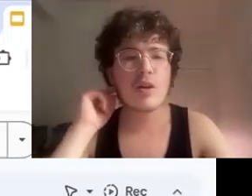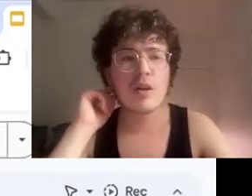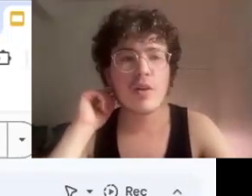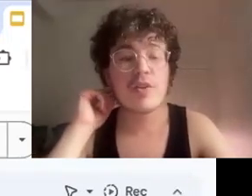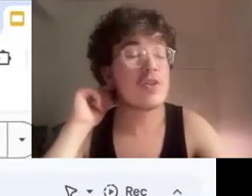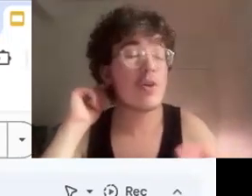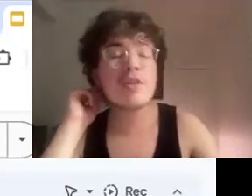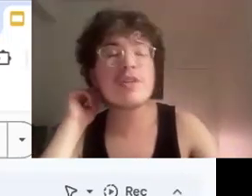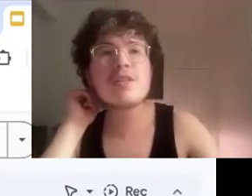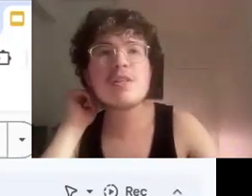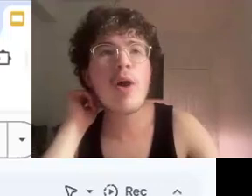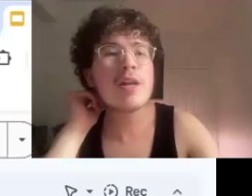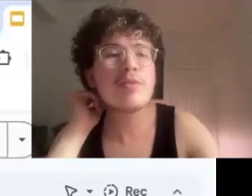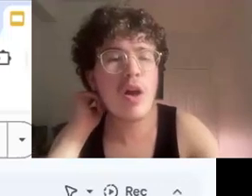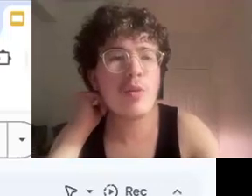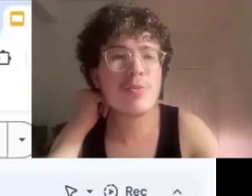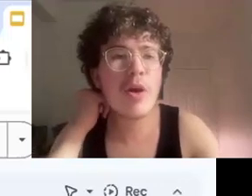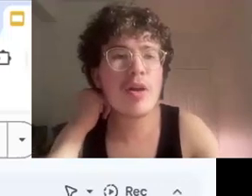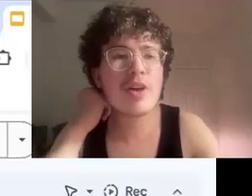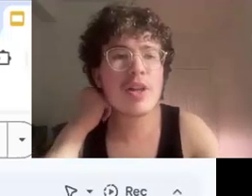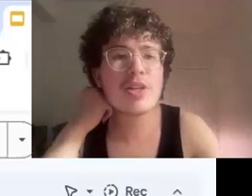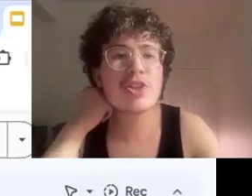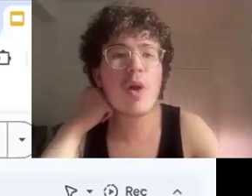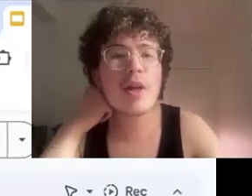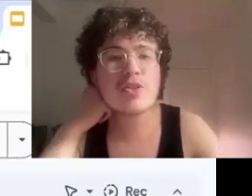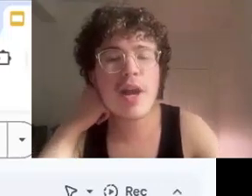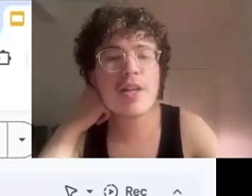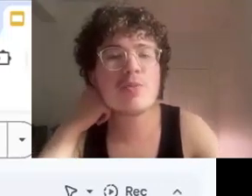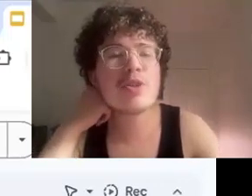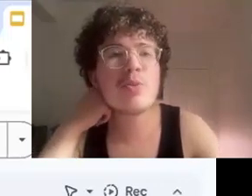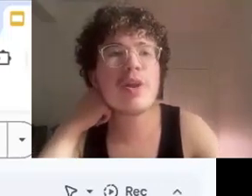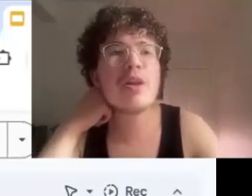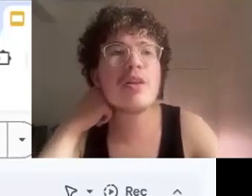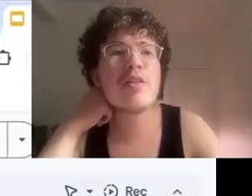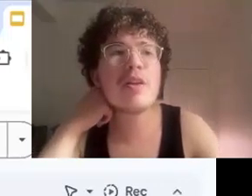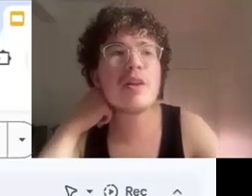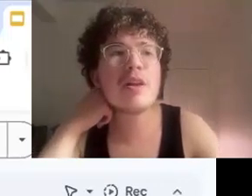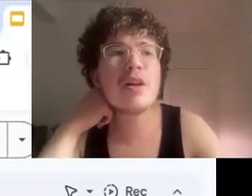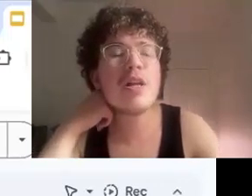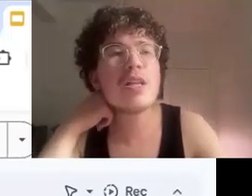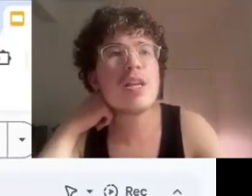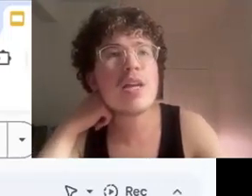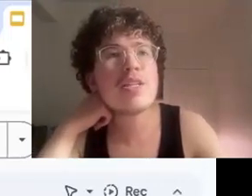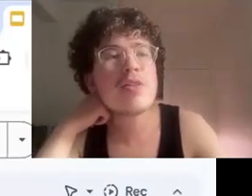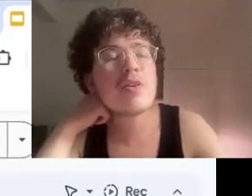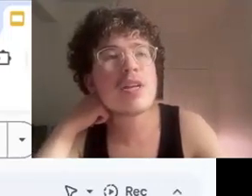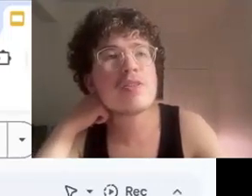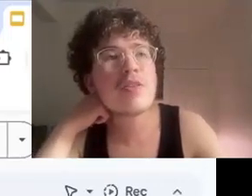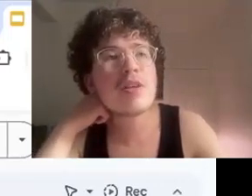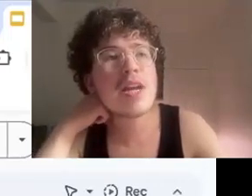long as the state structures my life or the lives of the people I love or the lives of the people I'm in community with.